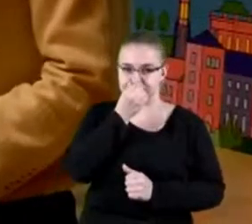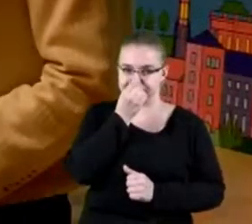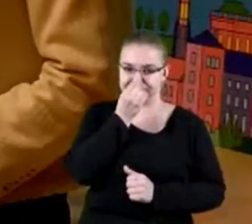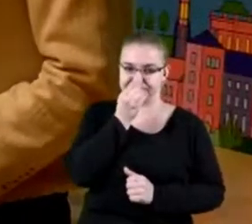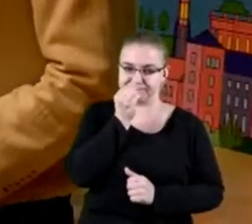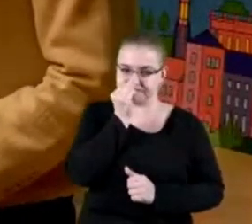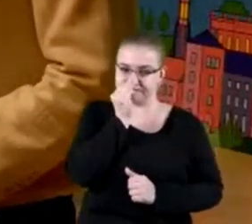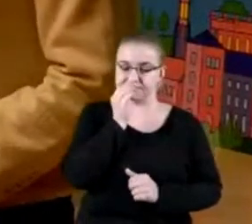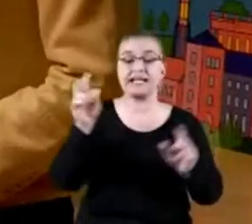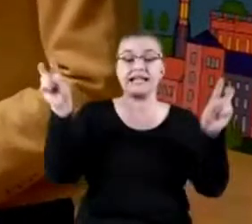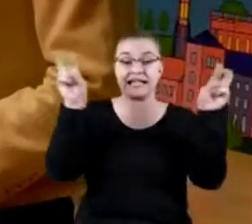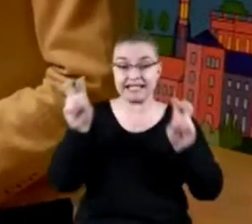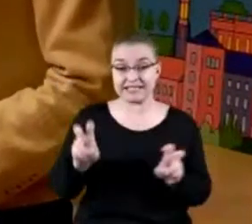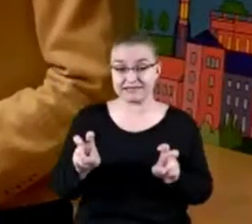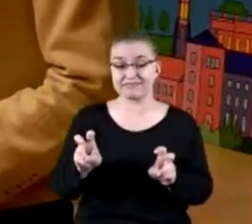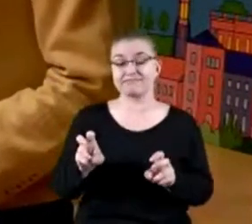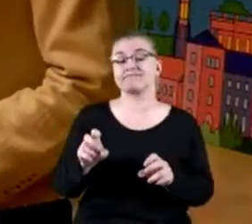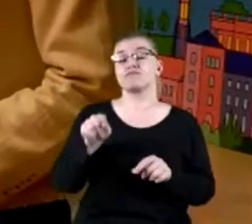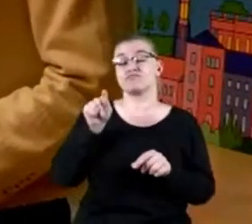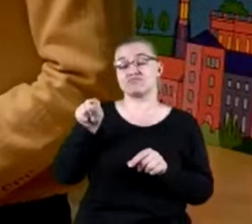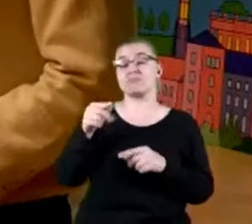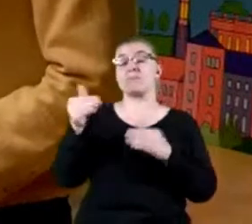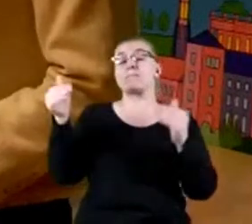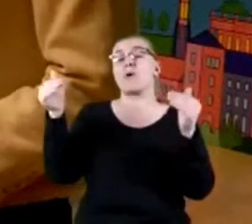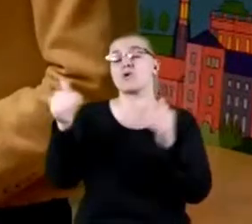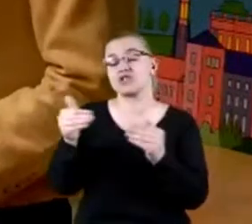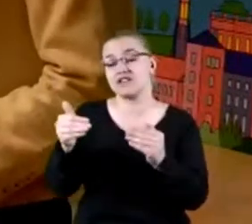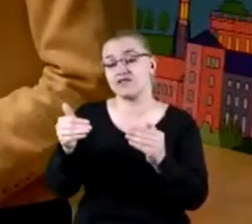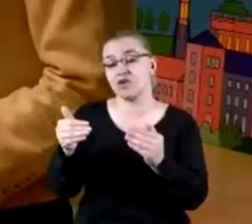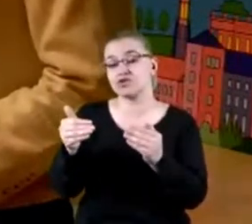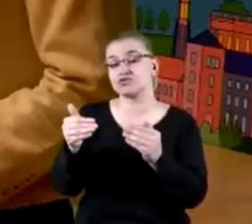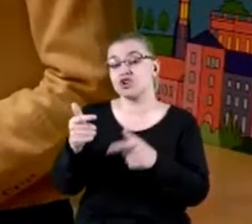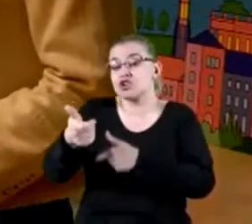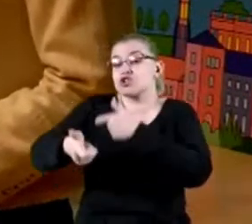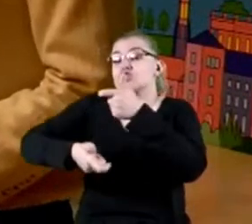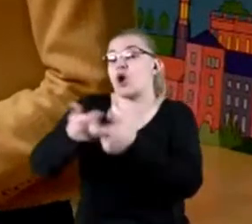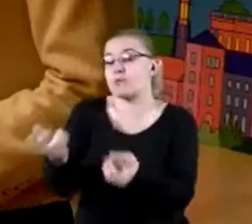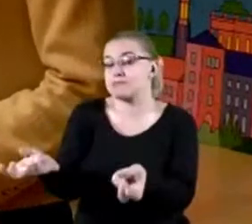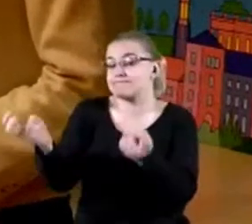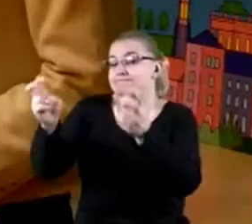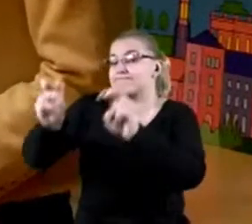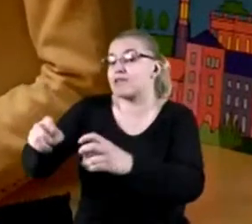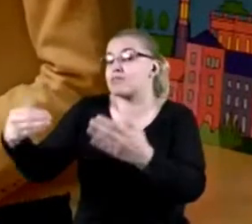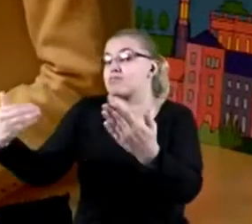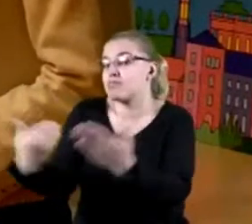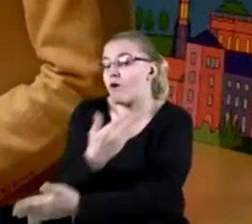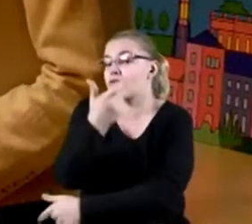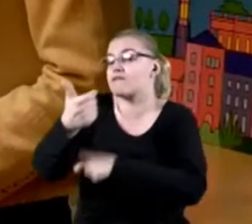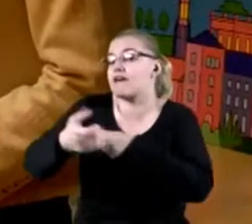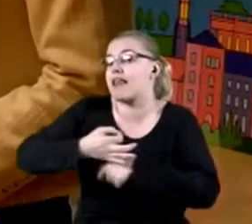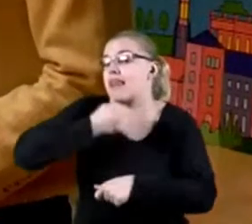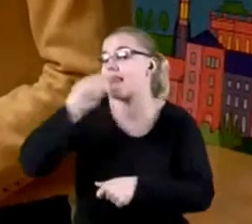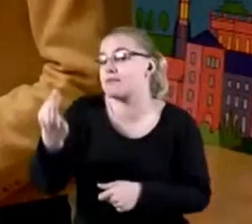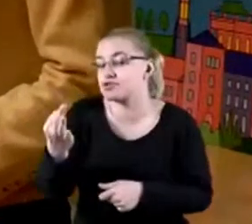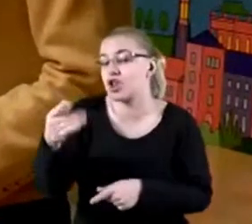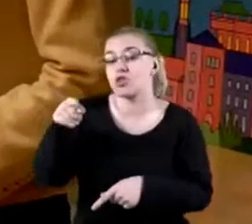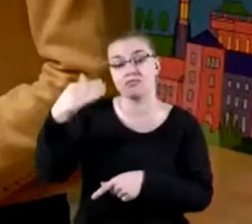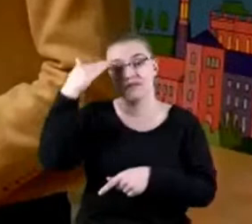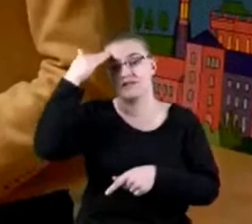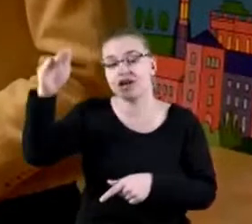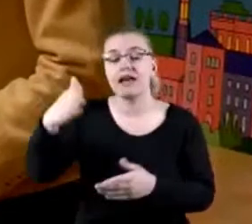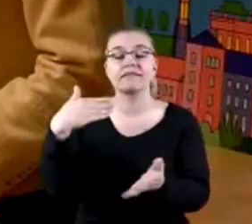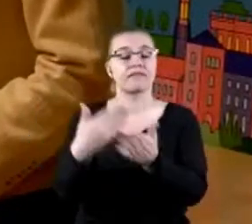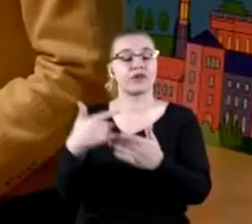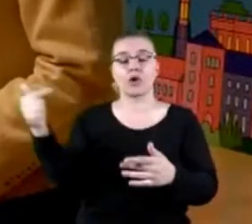need common positive visions. We need to create hope. It's our responsibility, authorities, to include civil society, but it's also